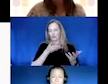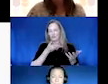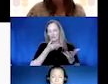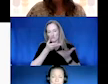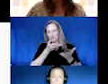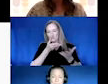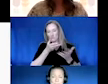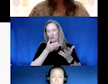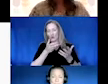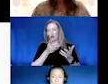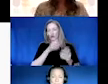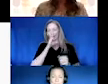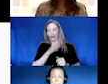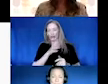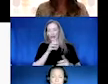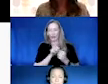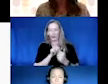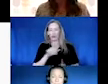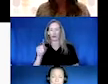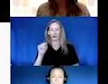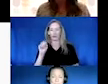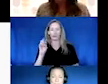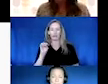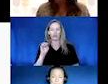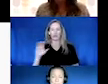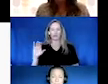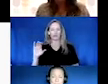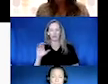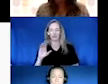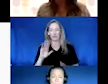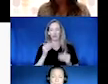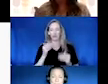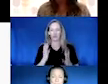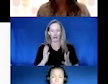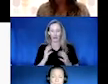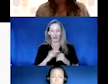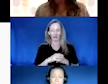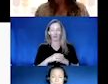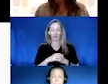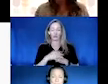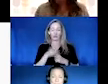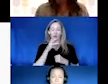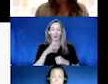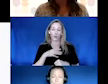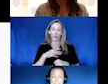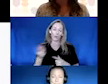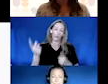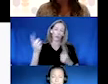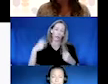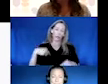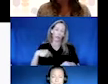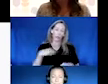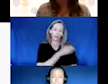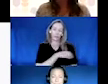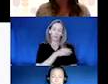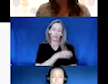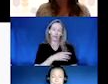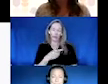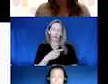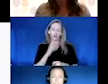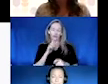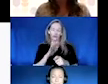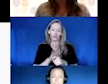with. So we would bring these women in to our clinic for confirmation of pregnancy and initial